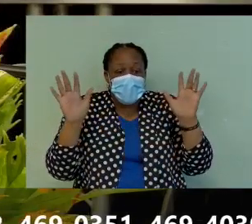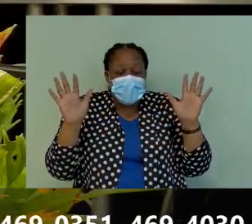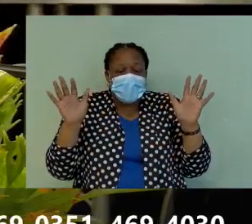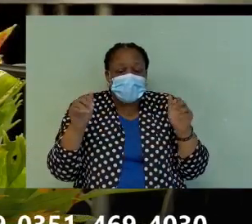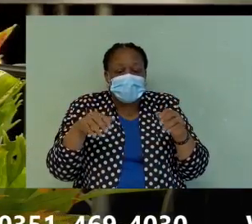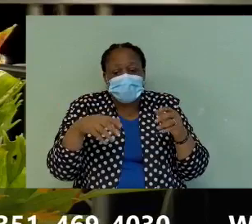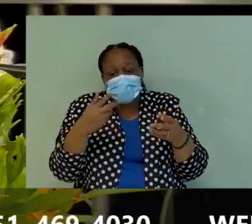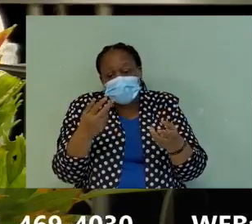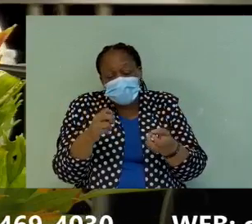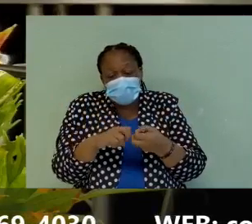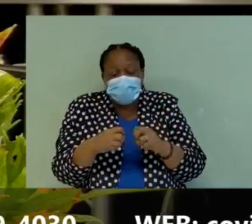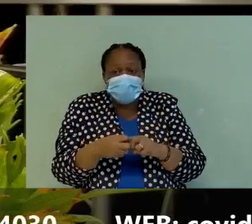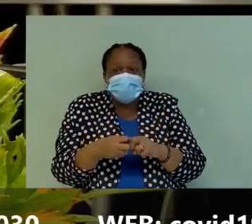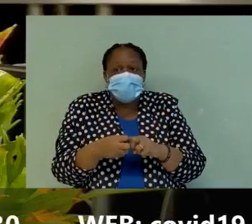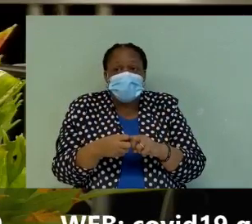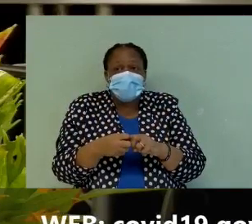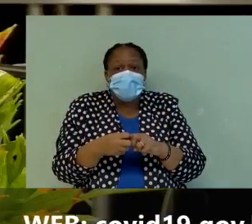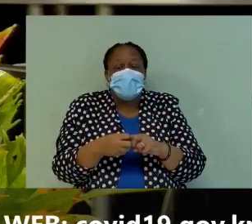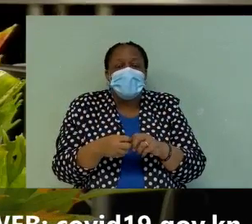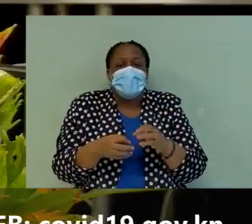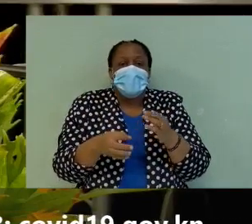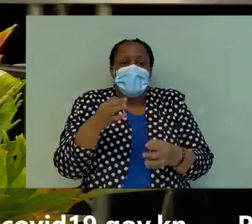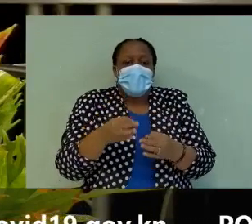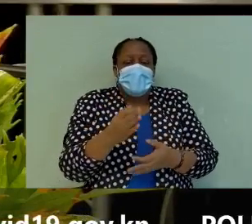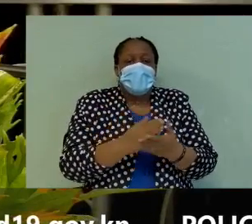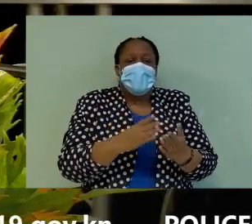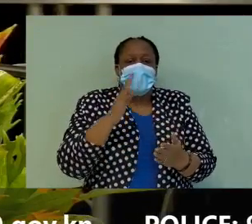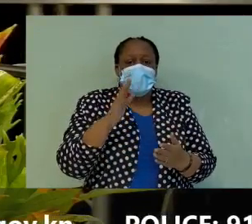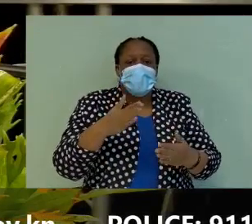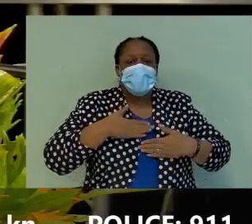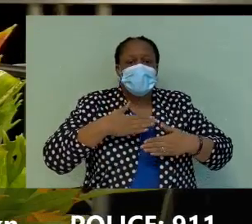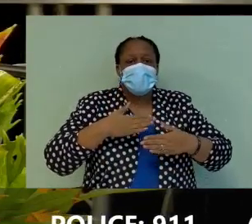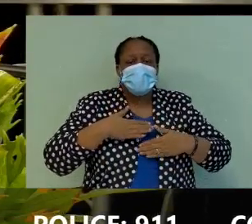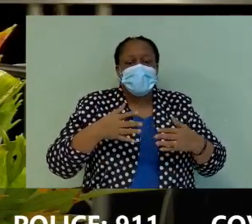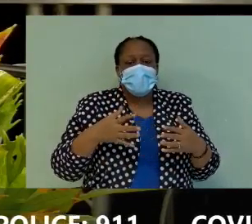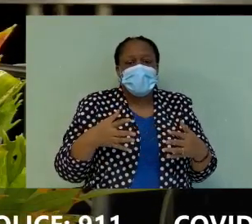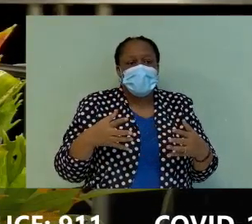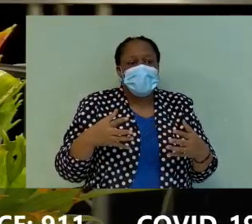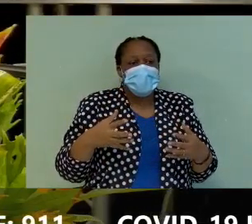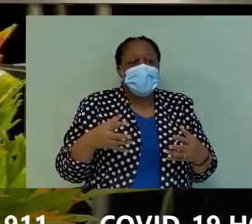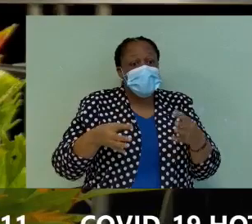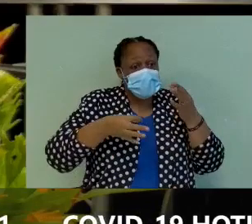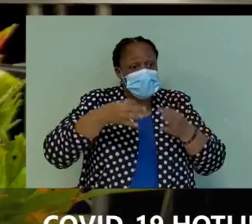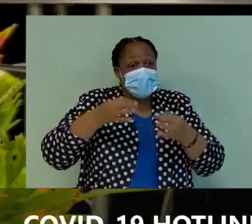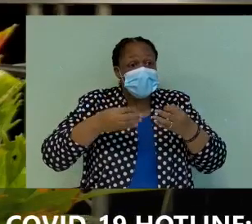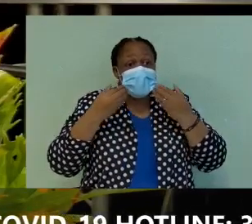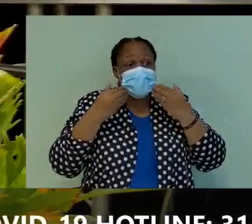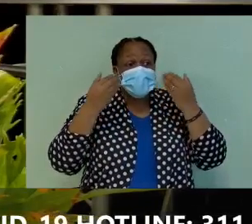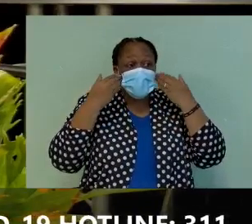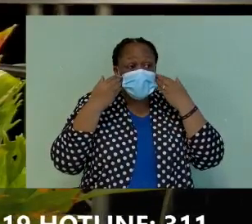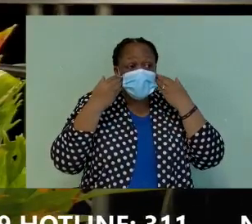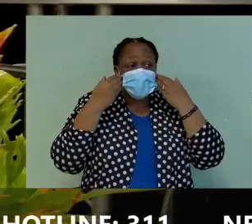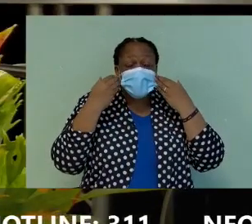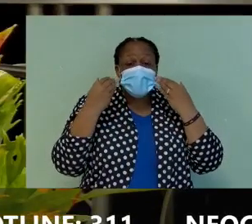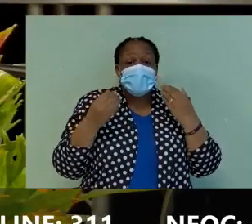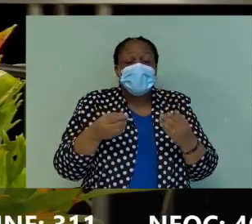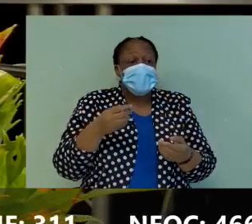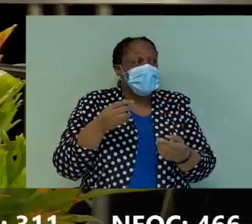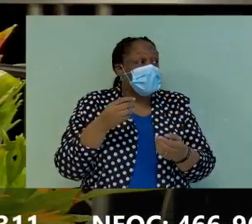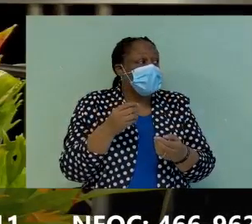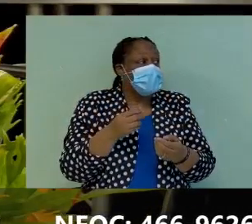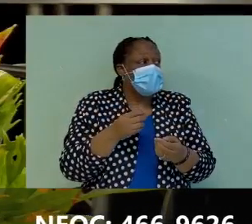Well, even if somebody is asthmatic, they should wear a mask also, because these persons with pre-existing